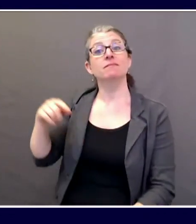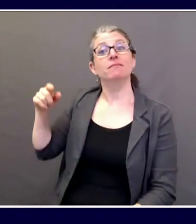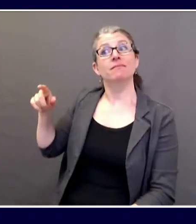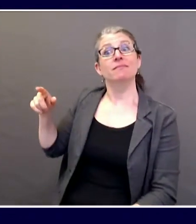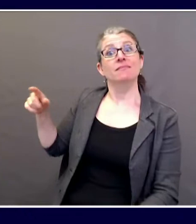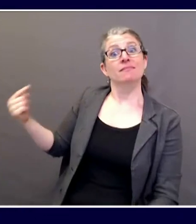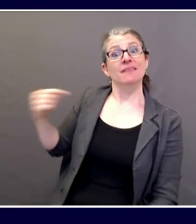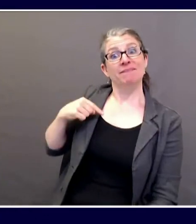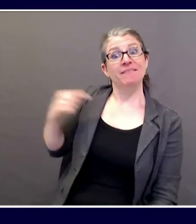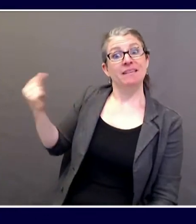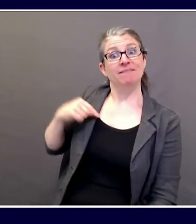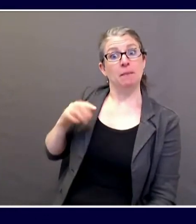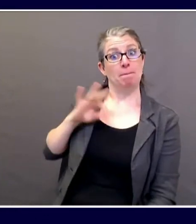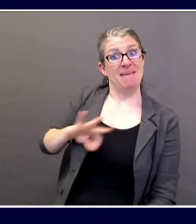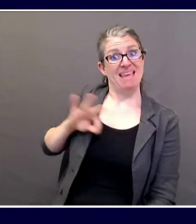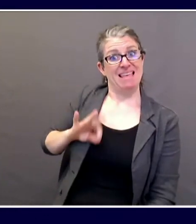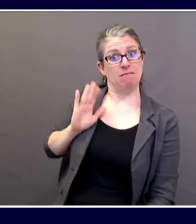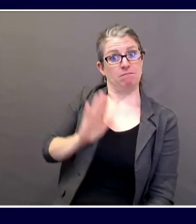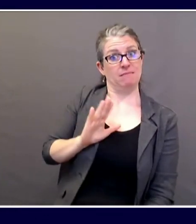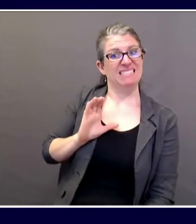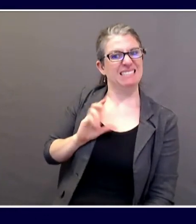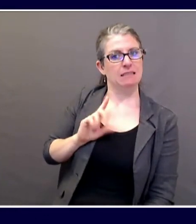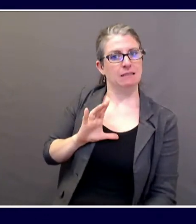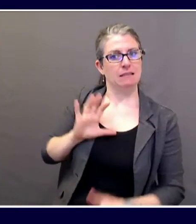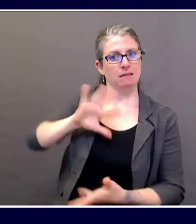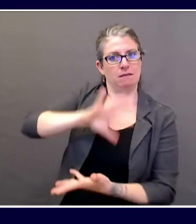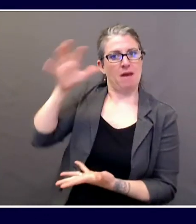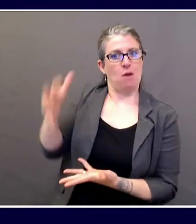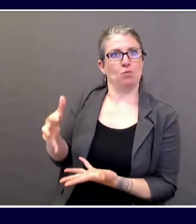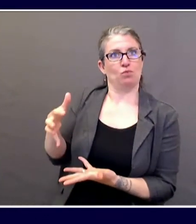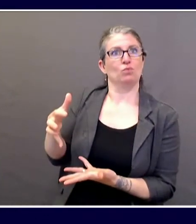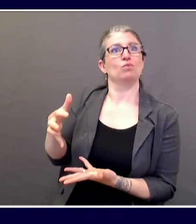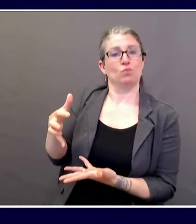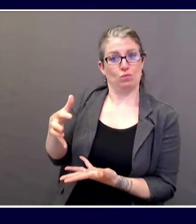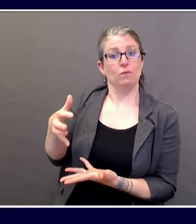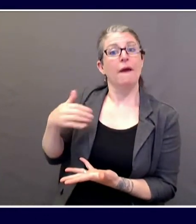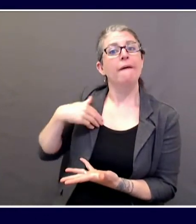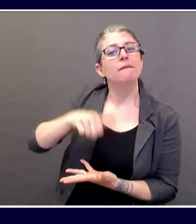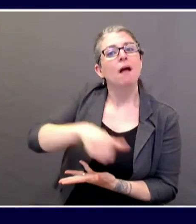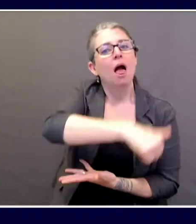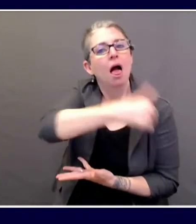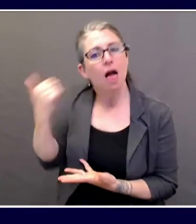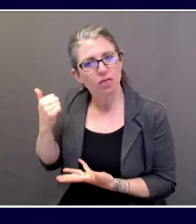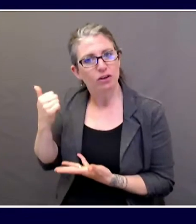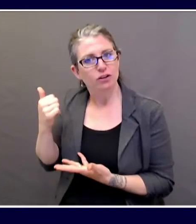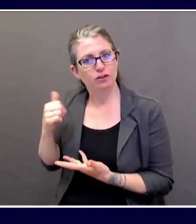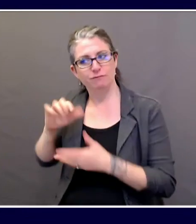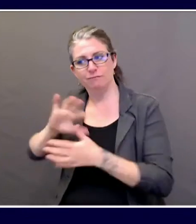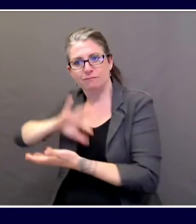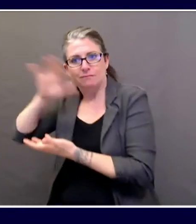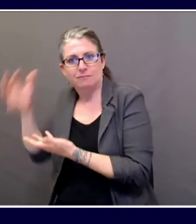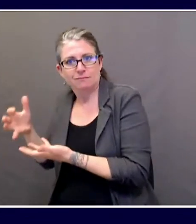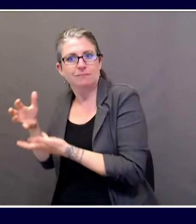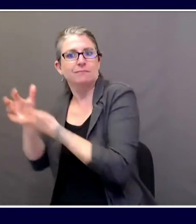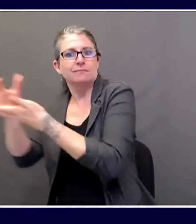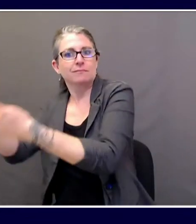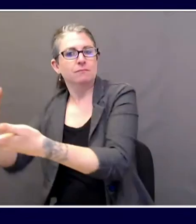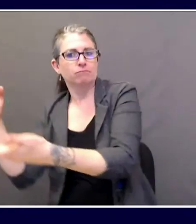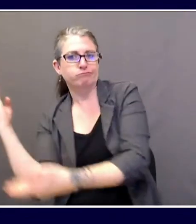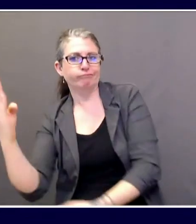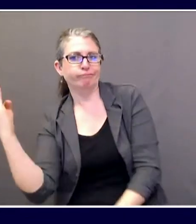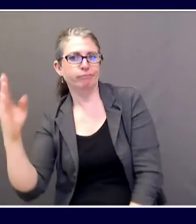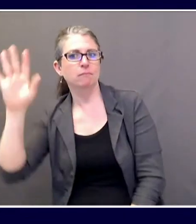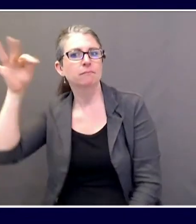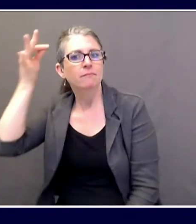our federal partners, the numbers of vaccines that they will receive too will likely be down commensurately with